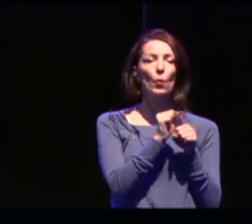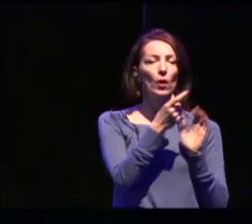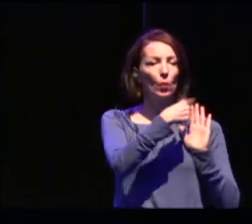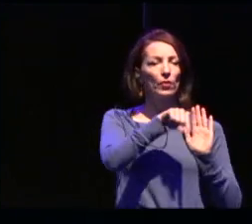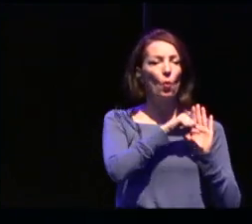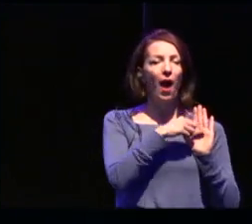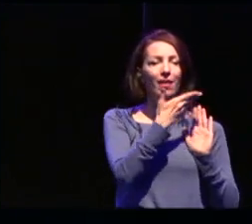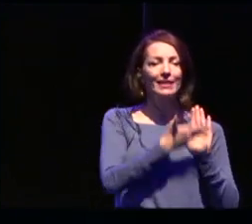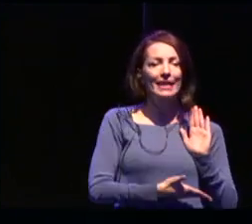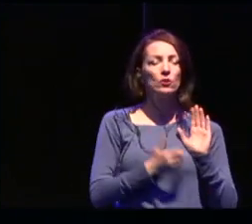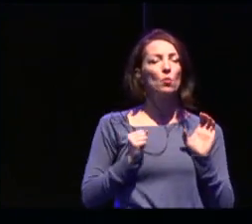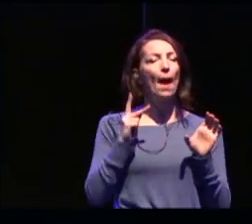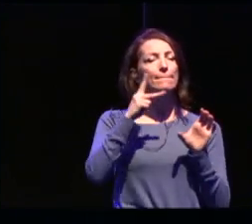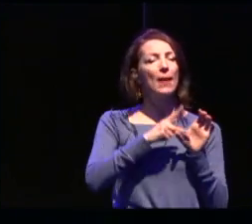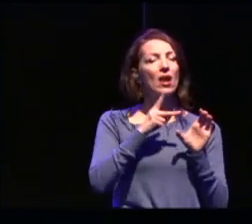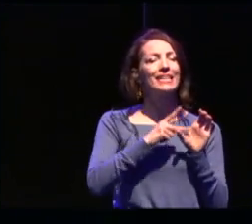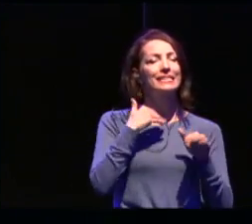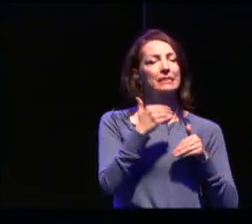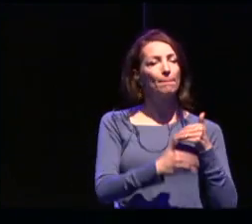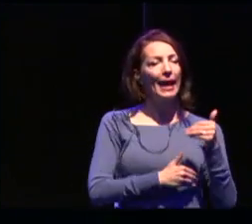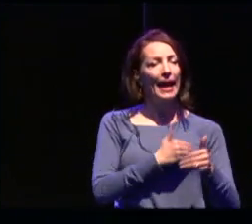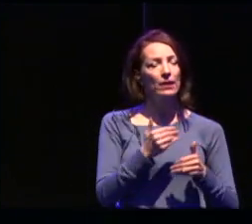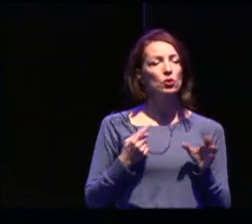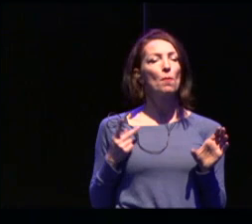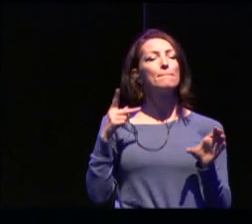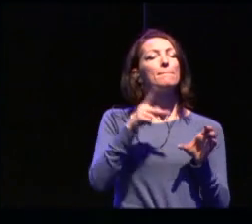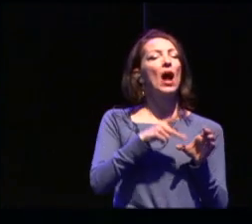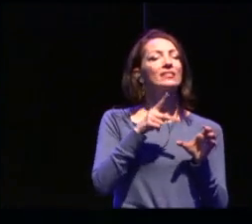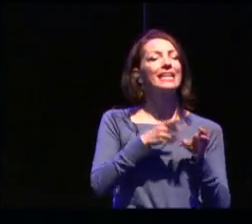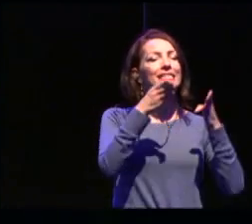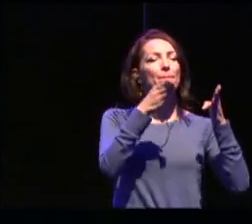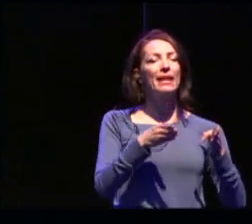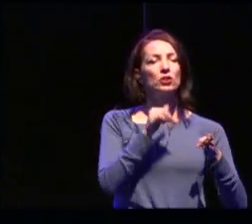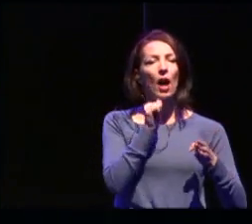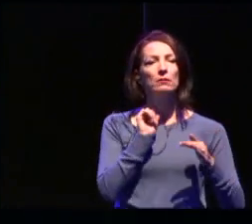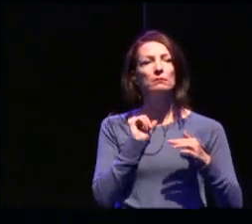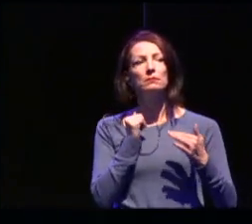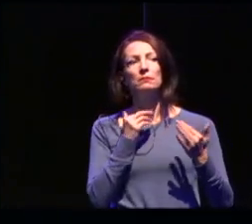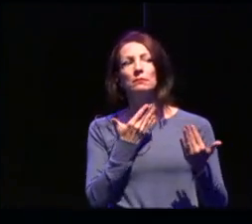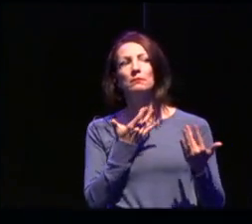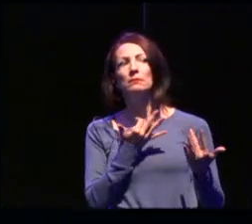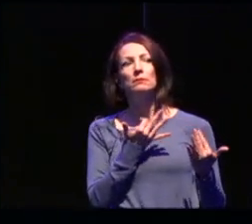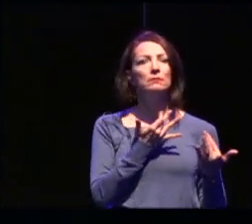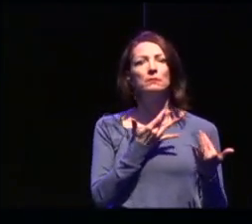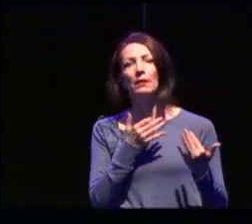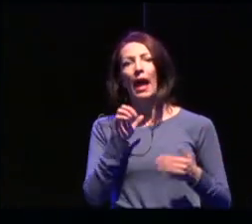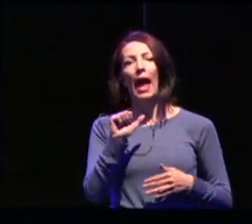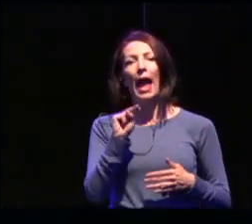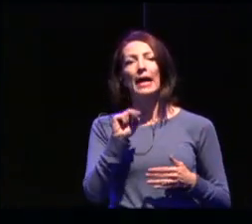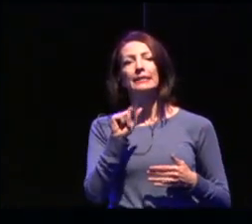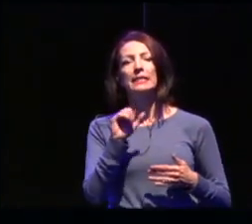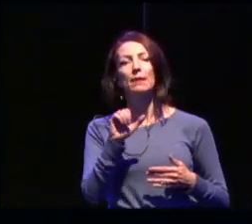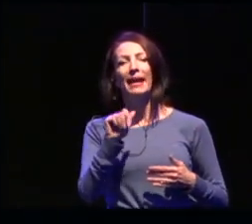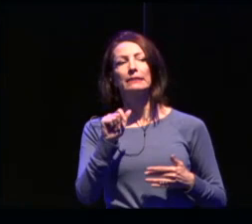you are participating. You become a participant, not an anticipant. The kingdom of heaven's